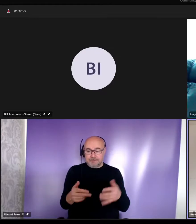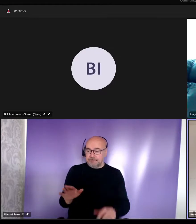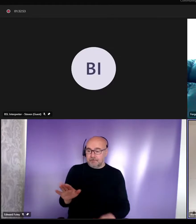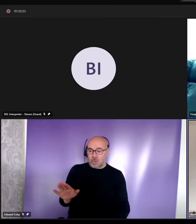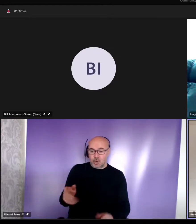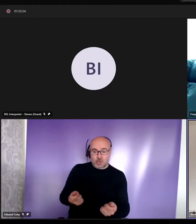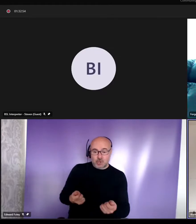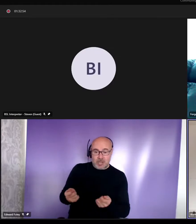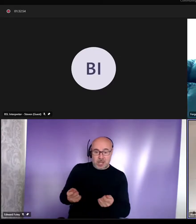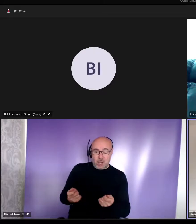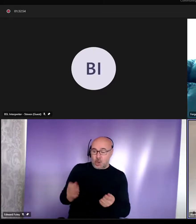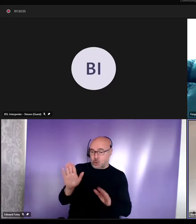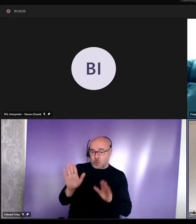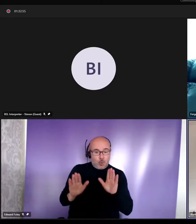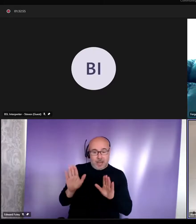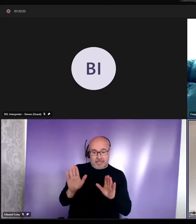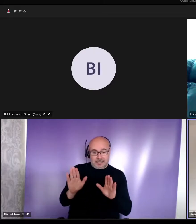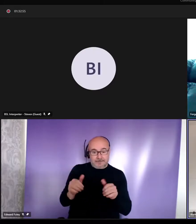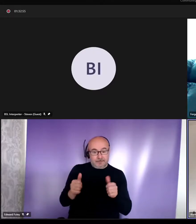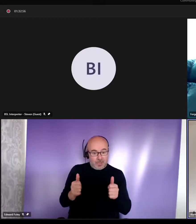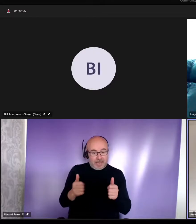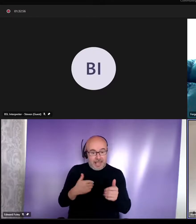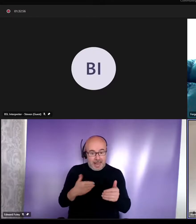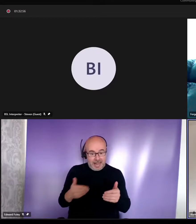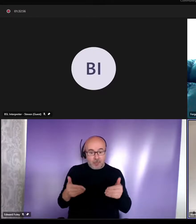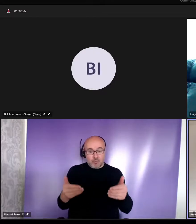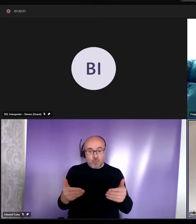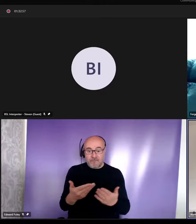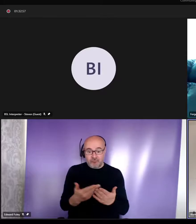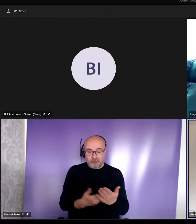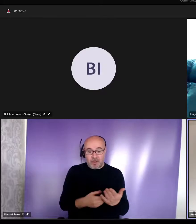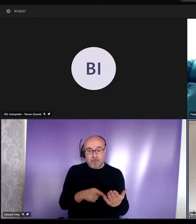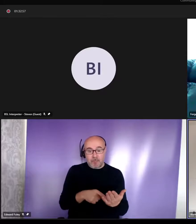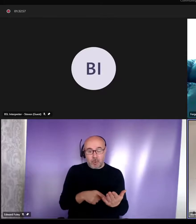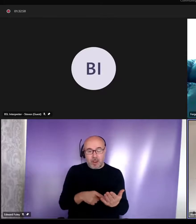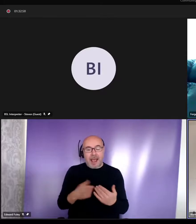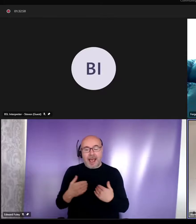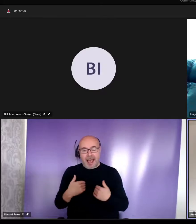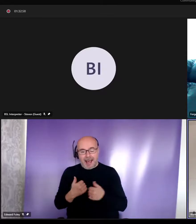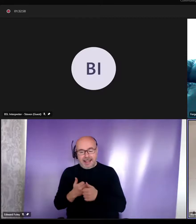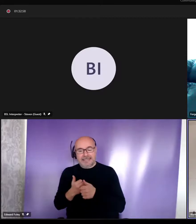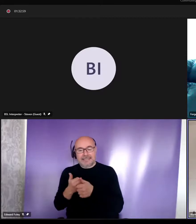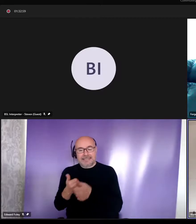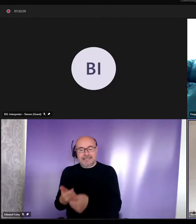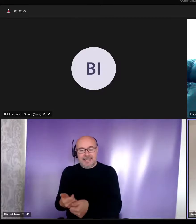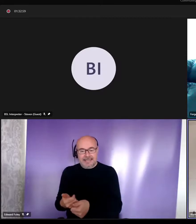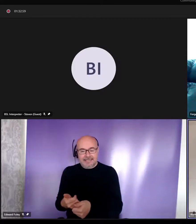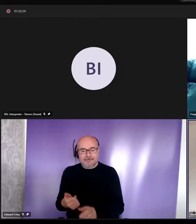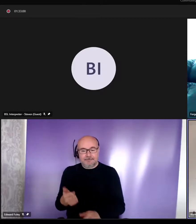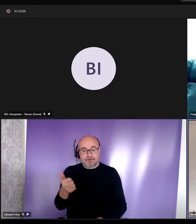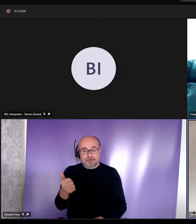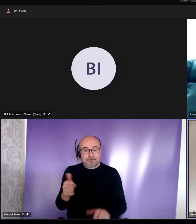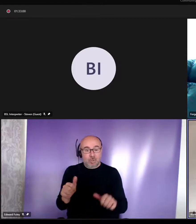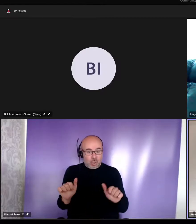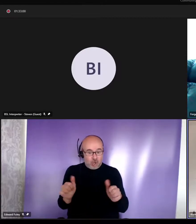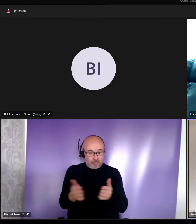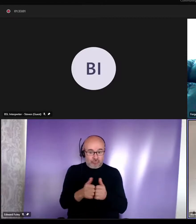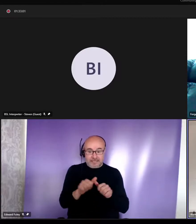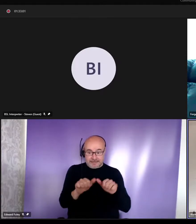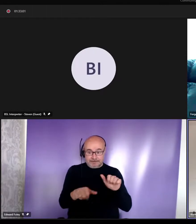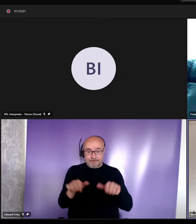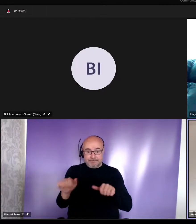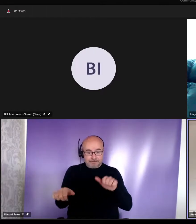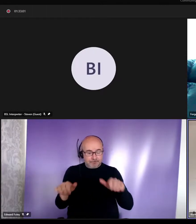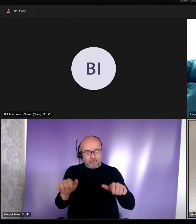up? No, okay. I'll move the report. I'll second it. Do we agree the report?